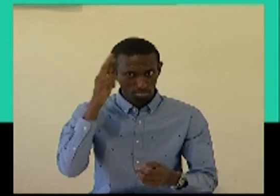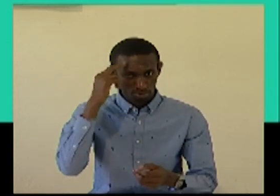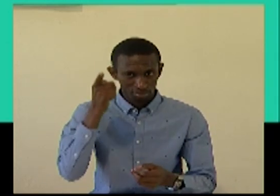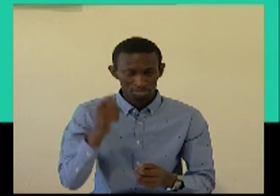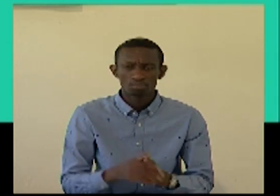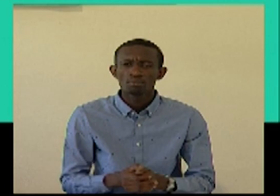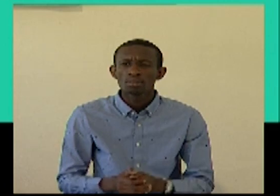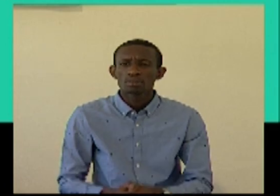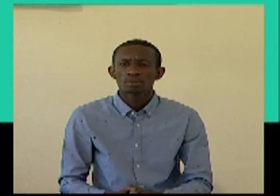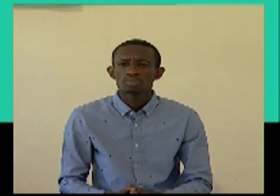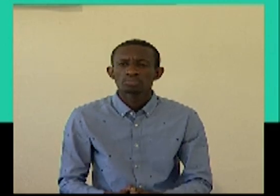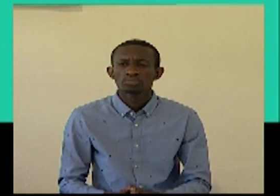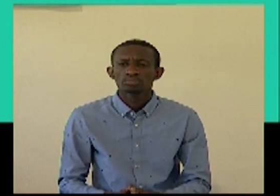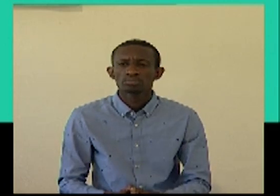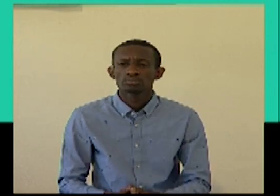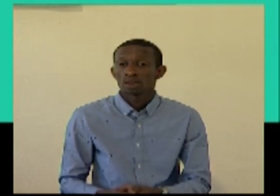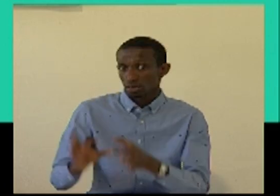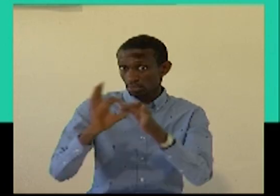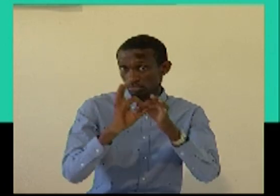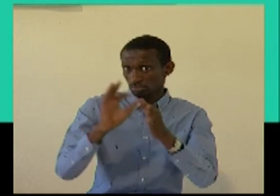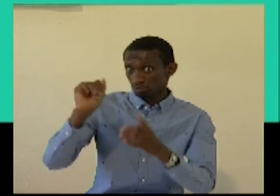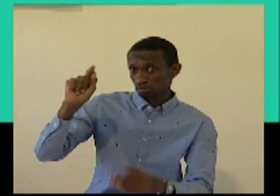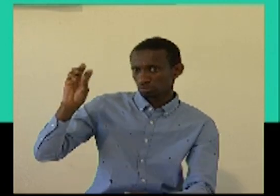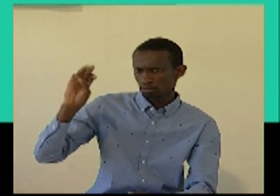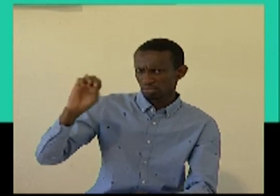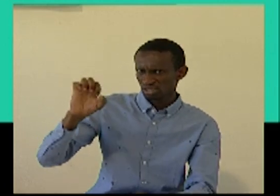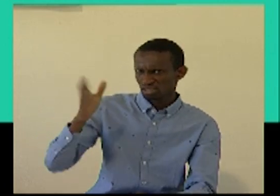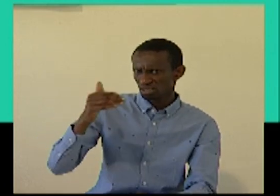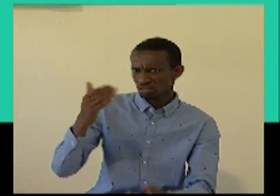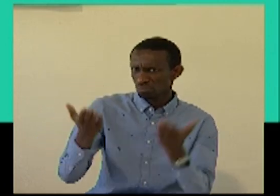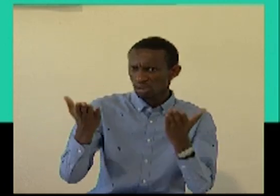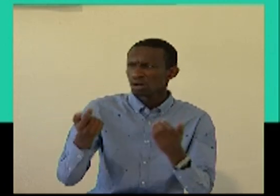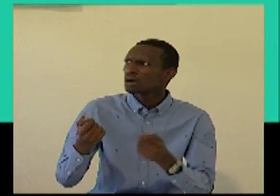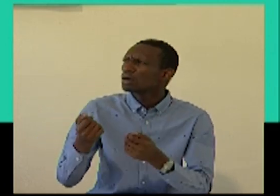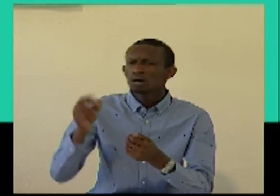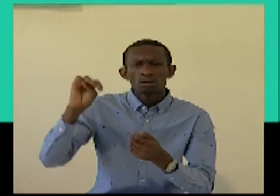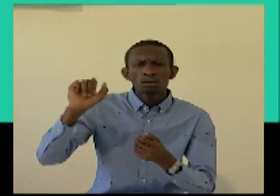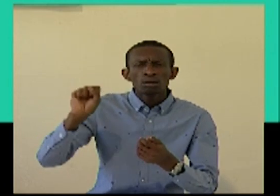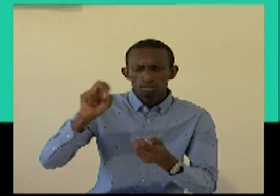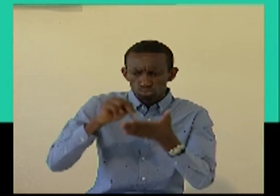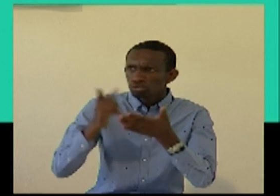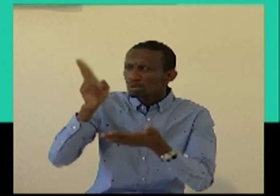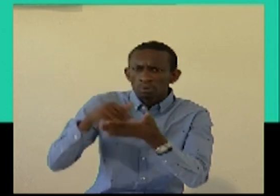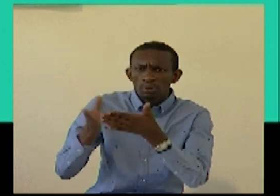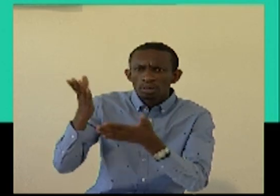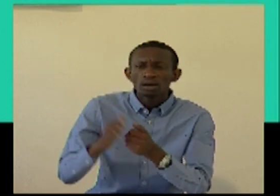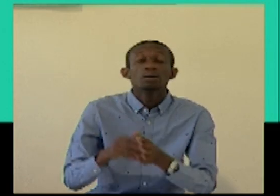Relative atomic mass, the mass we read on the periodic table is called relative atomic